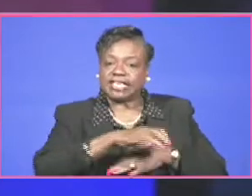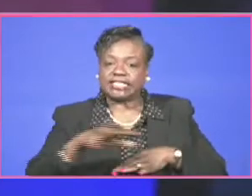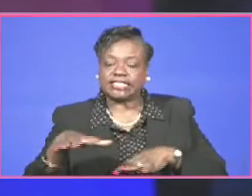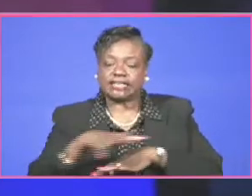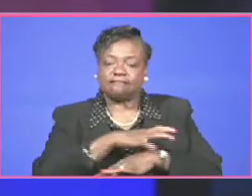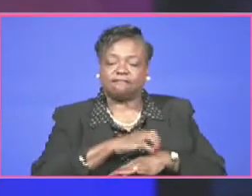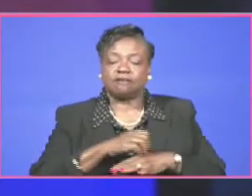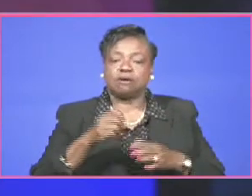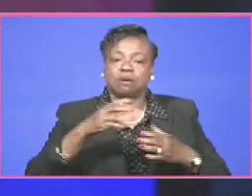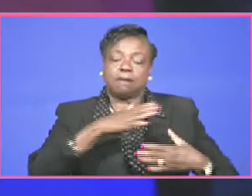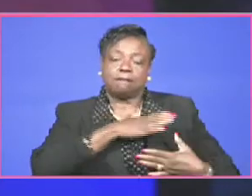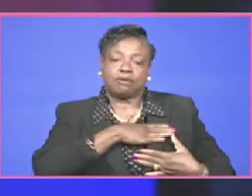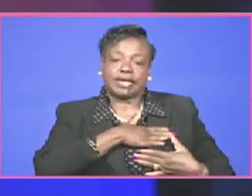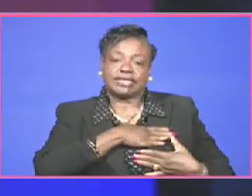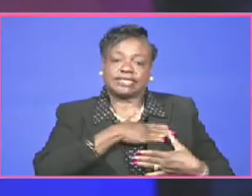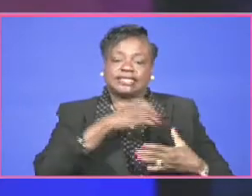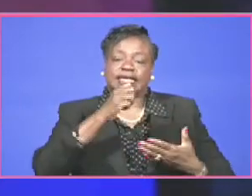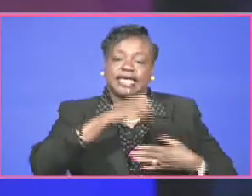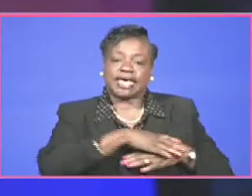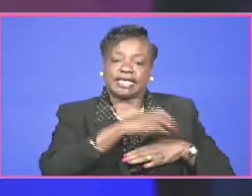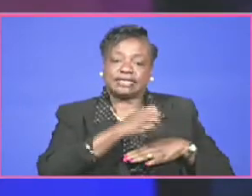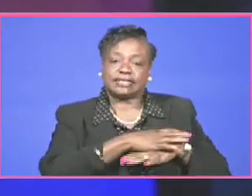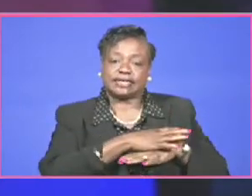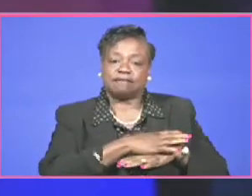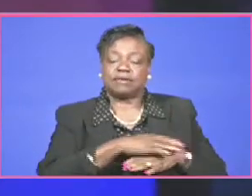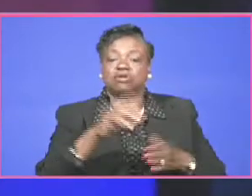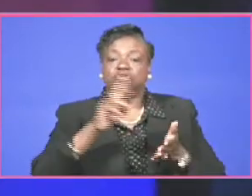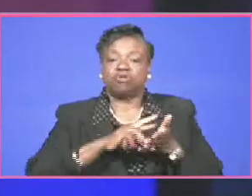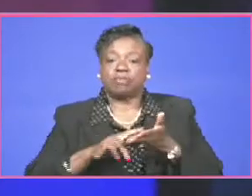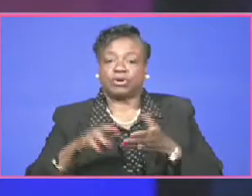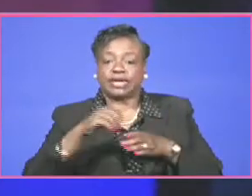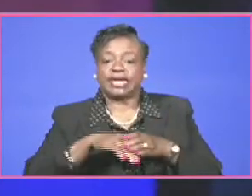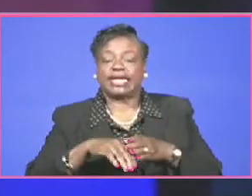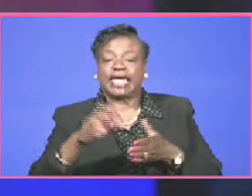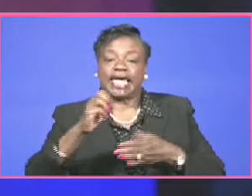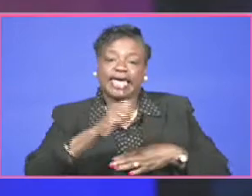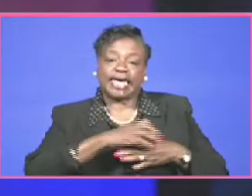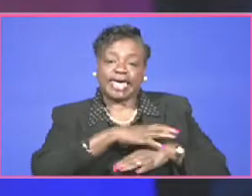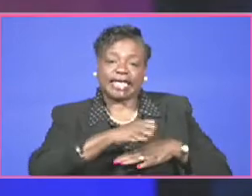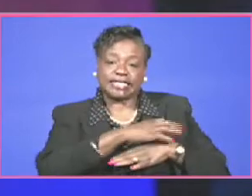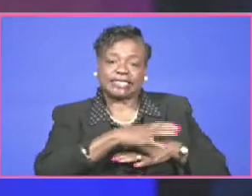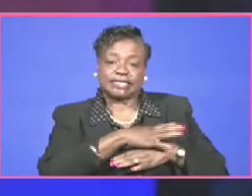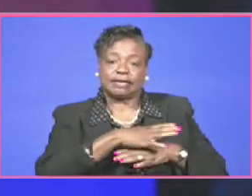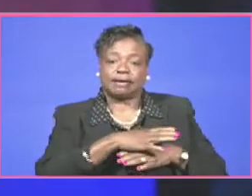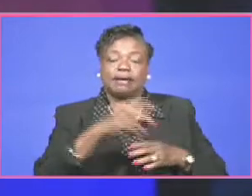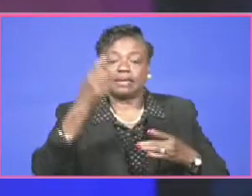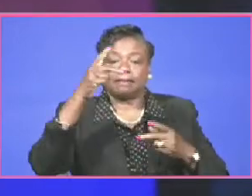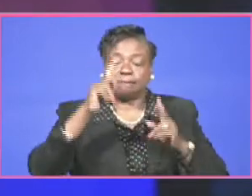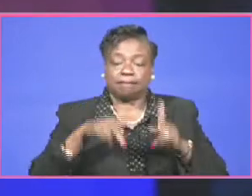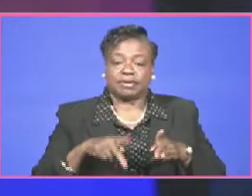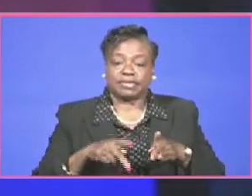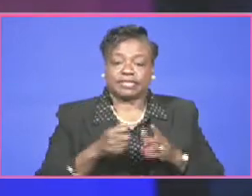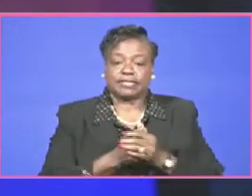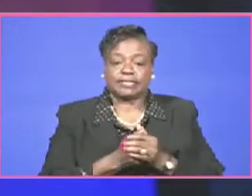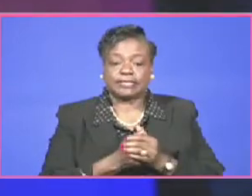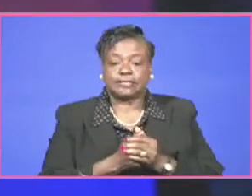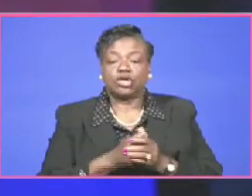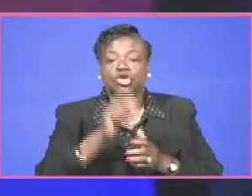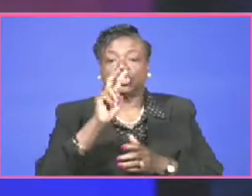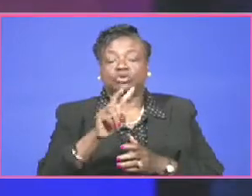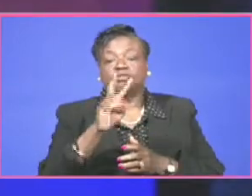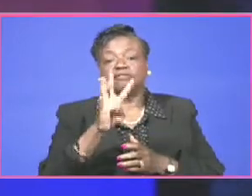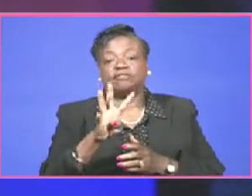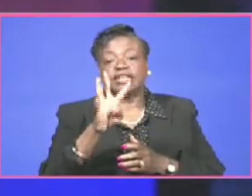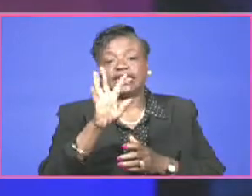in the BRAC1 gene that have previously been reported in cancer patients. A mutation was identified in 49 of the 214 breast